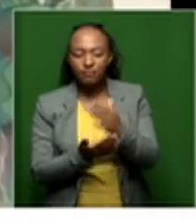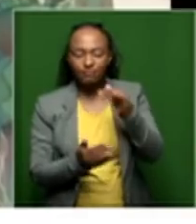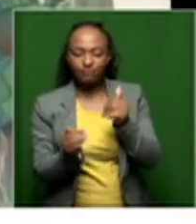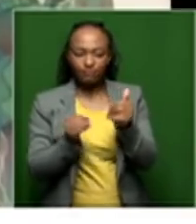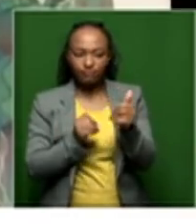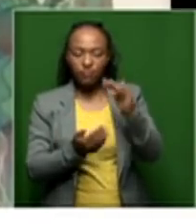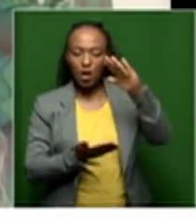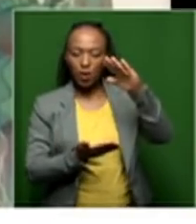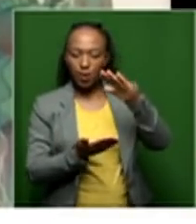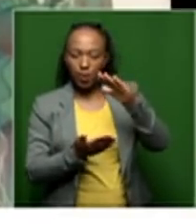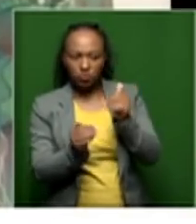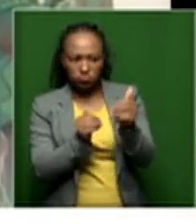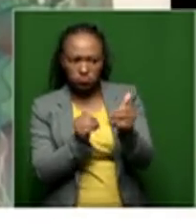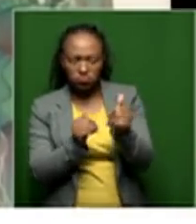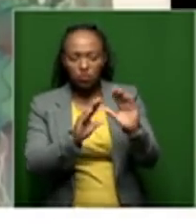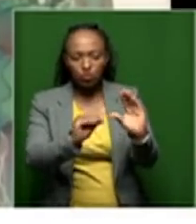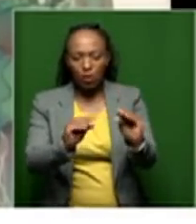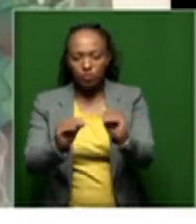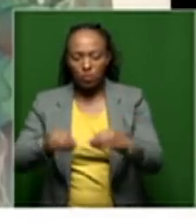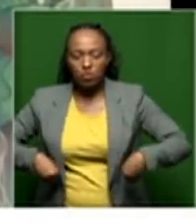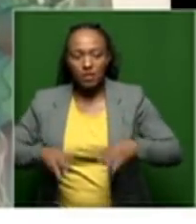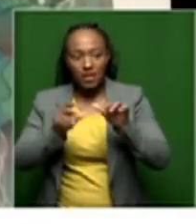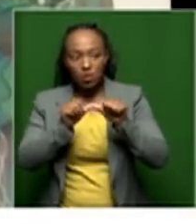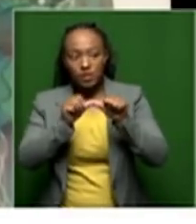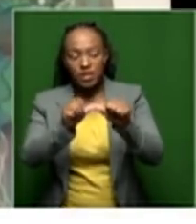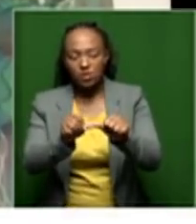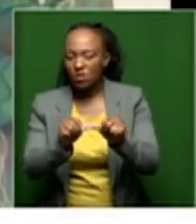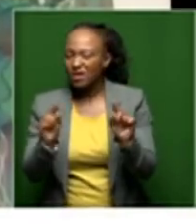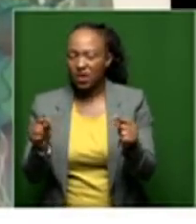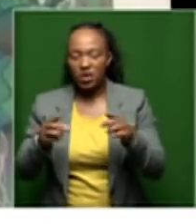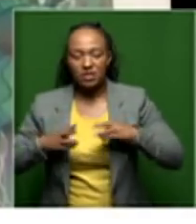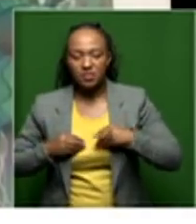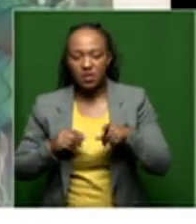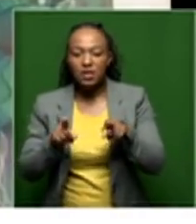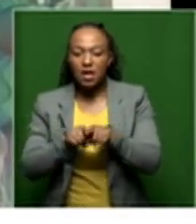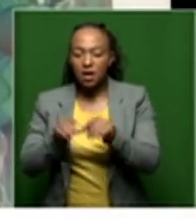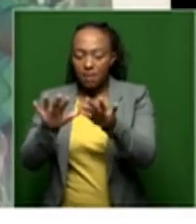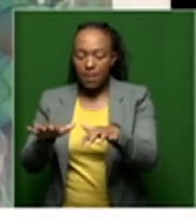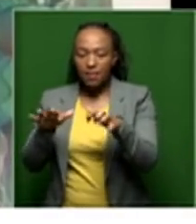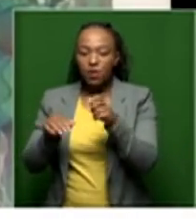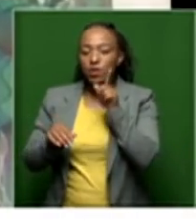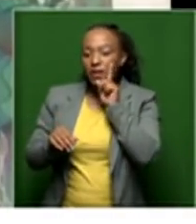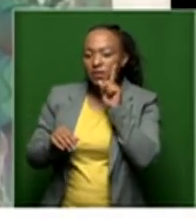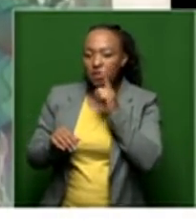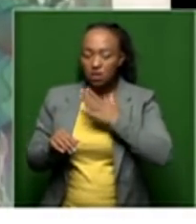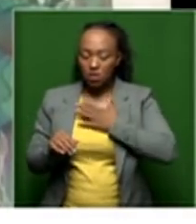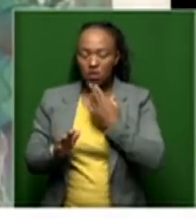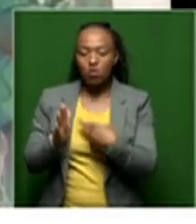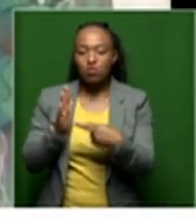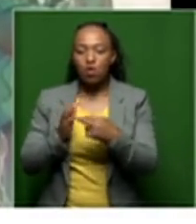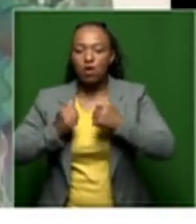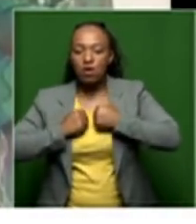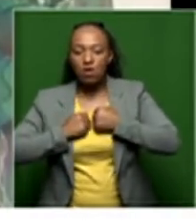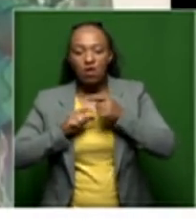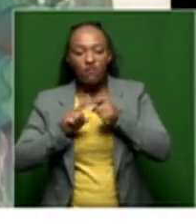the continuation of this kind of corruption. It's unacceptable. And of course, we as Parliament will have to reflect on our own role